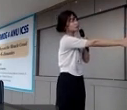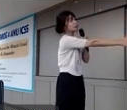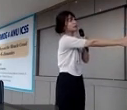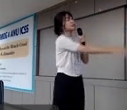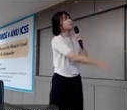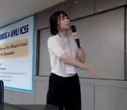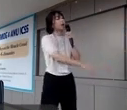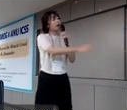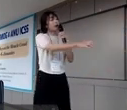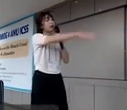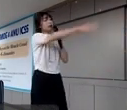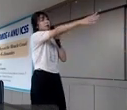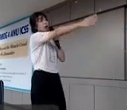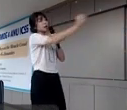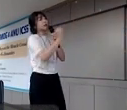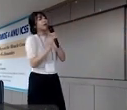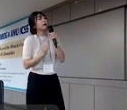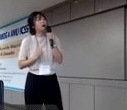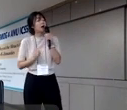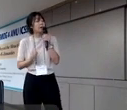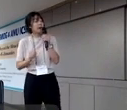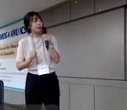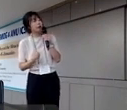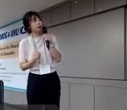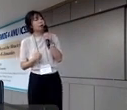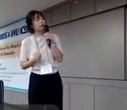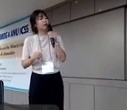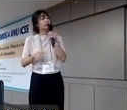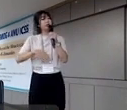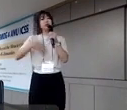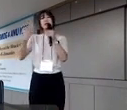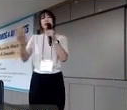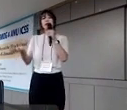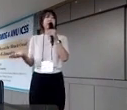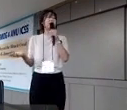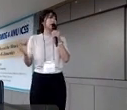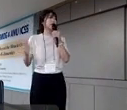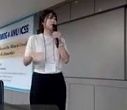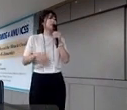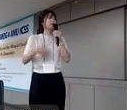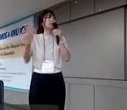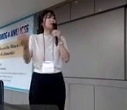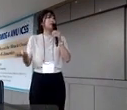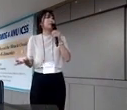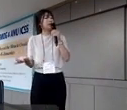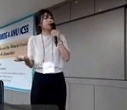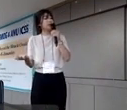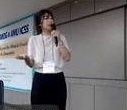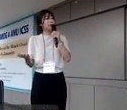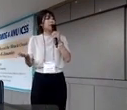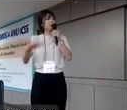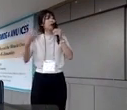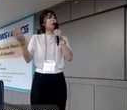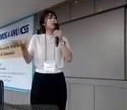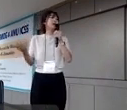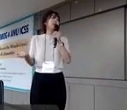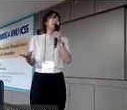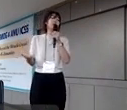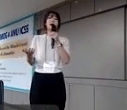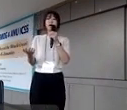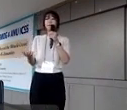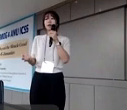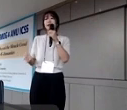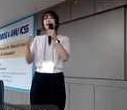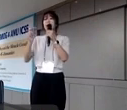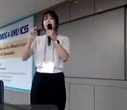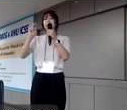plus locus. In the non-clear factor, we would introduce another reference. So Linda goes to the beach, but Will walks near the